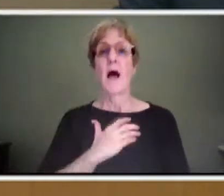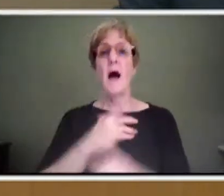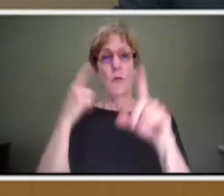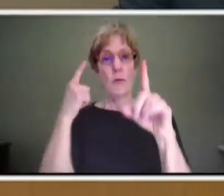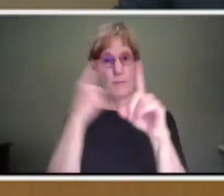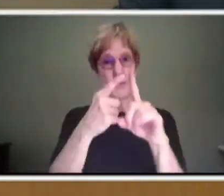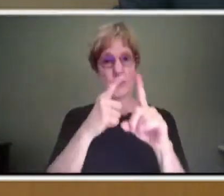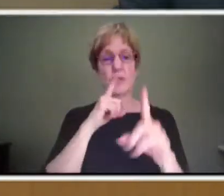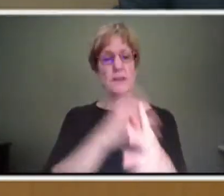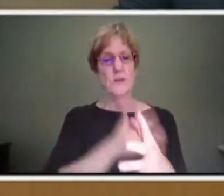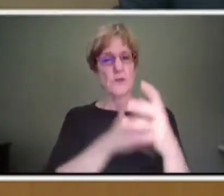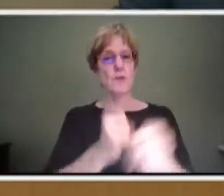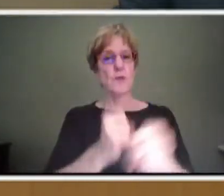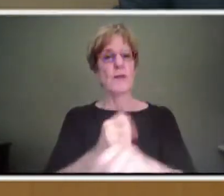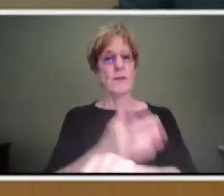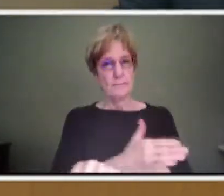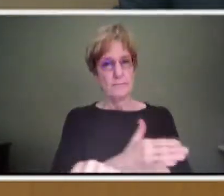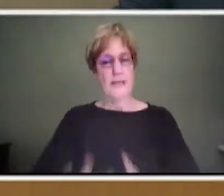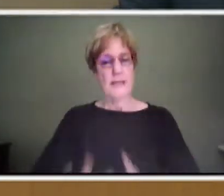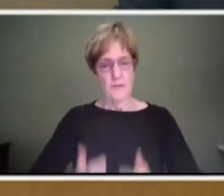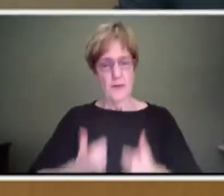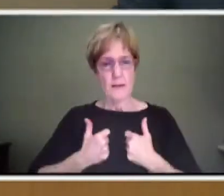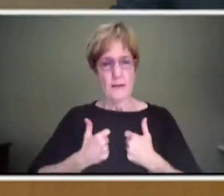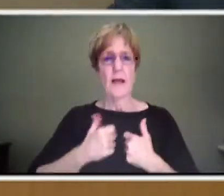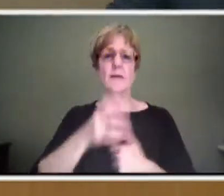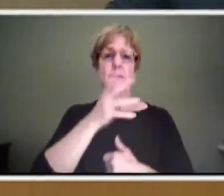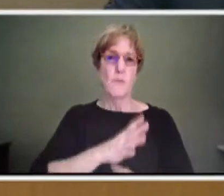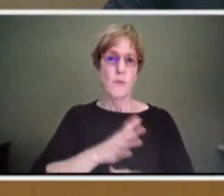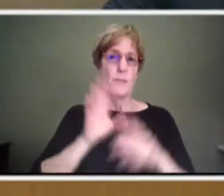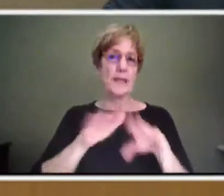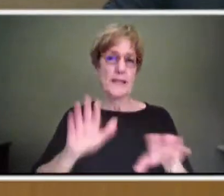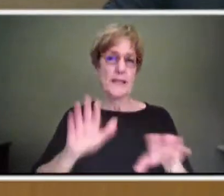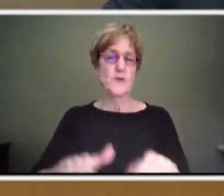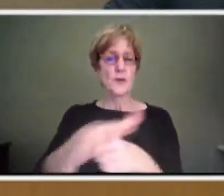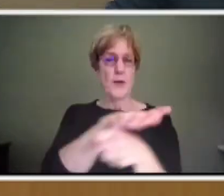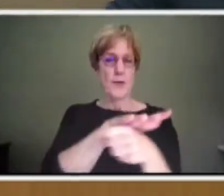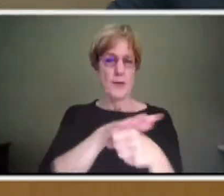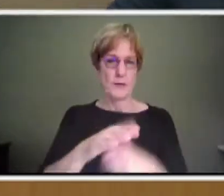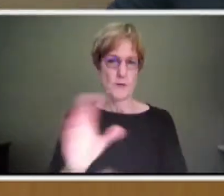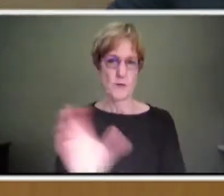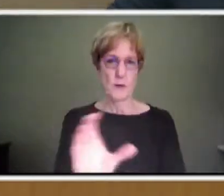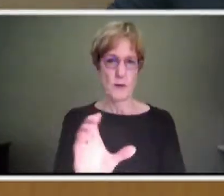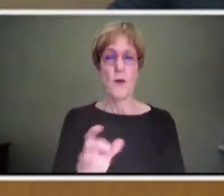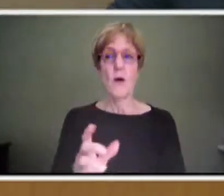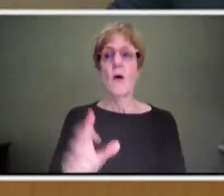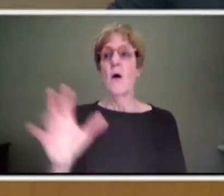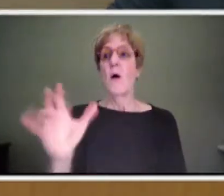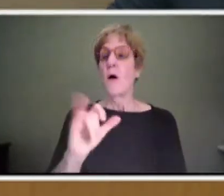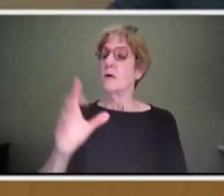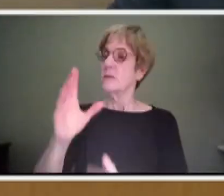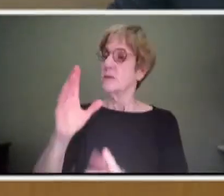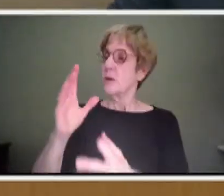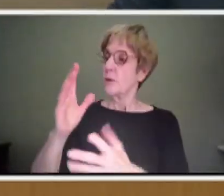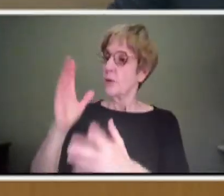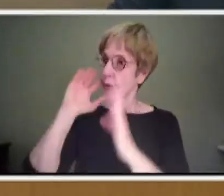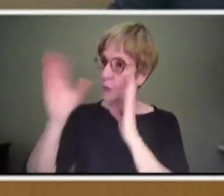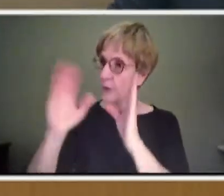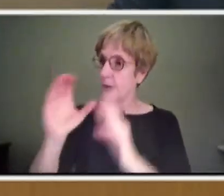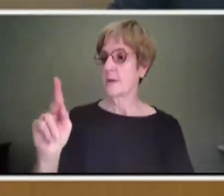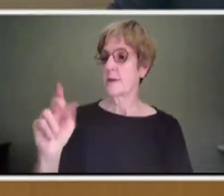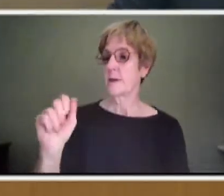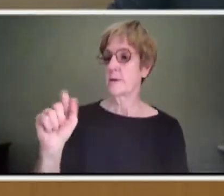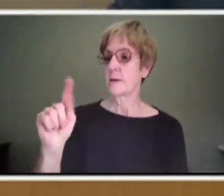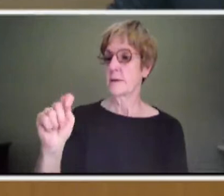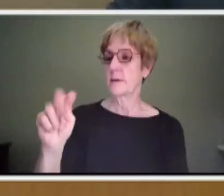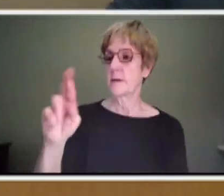strengthen the lives of women and children in the greater Charlotte region. I also extend regards on behalf of Katrina Young,